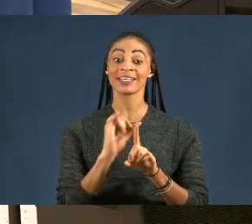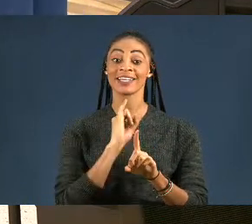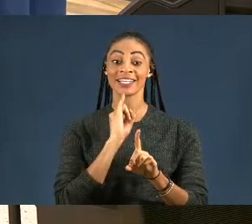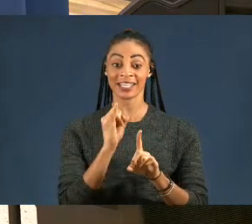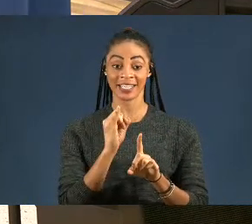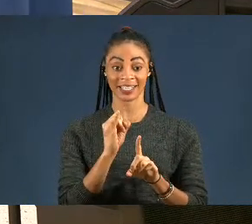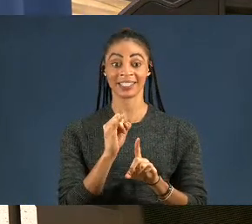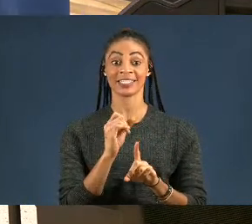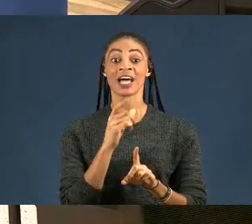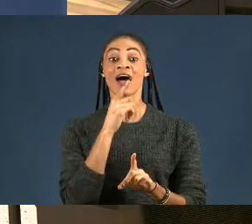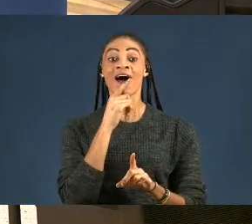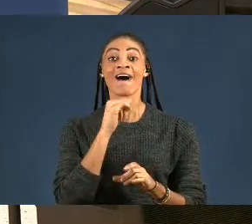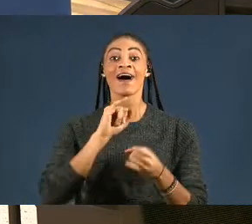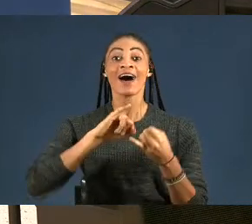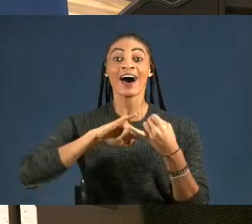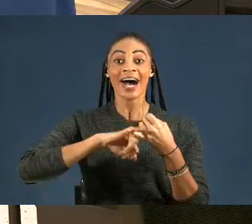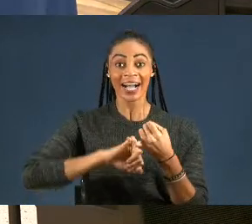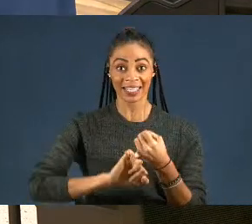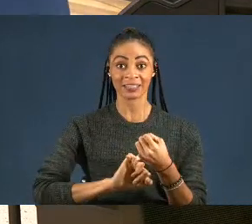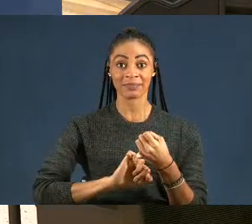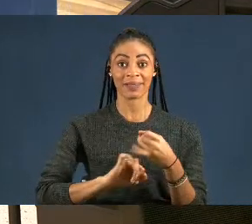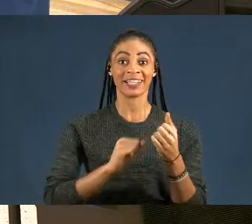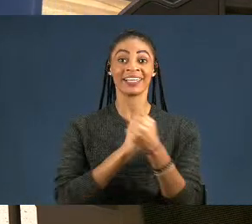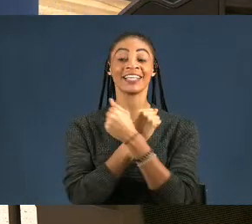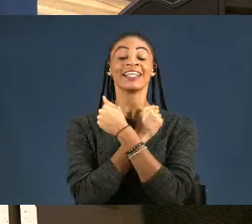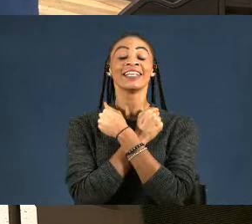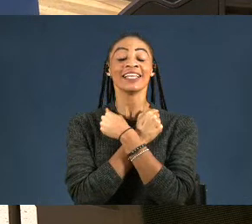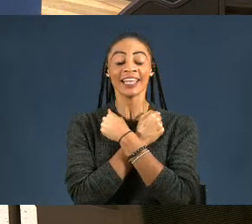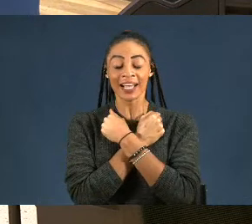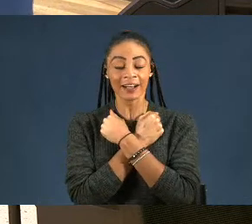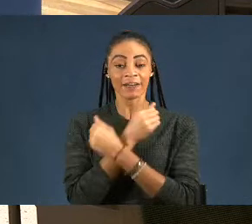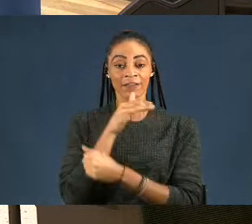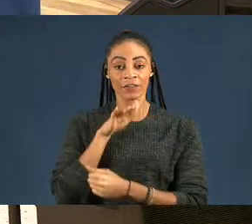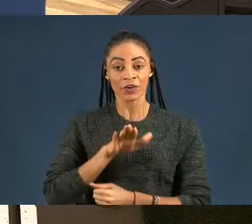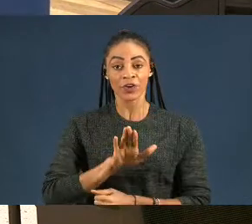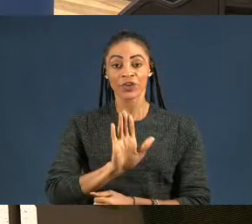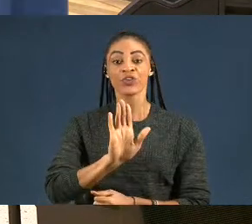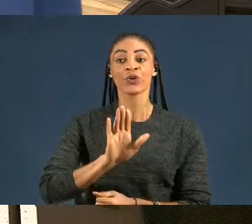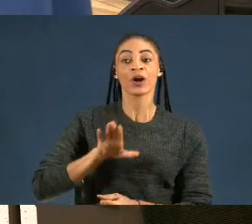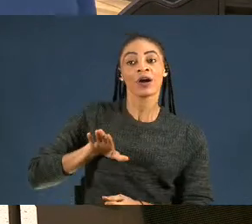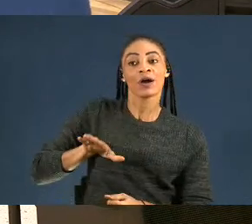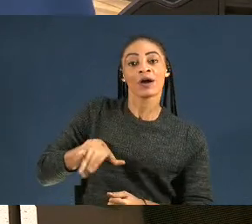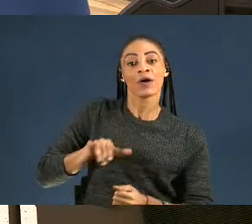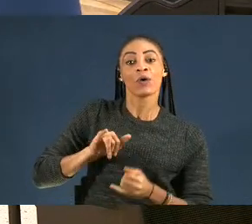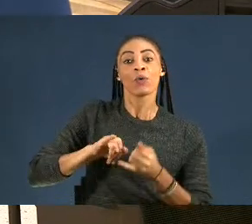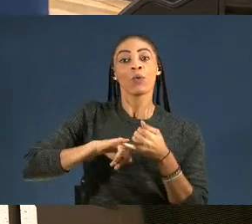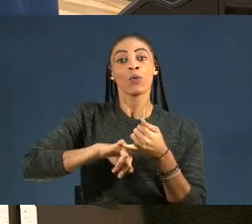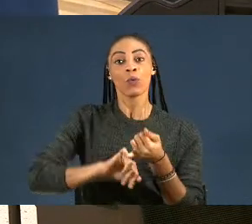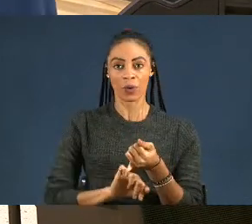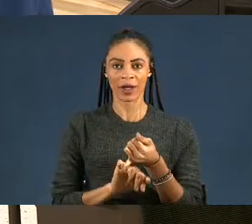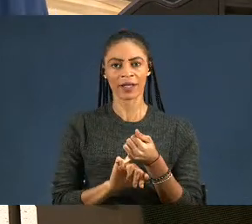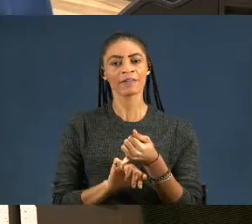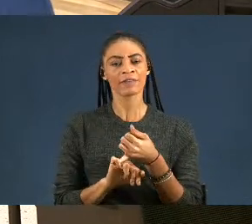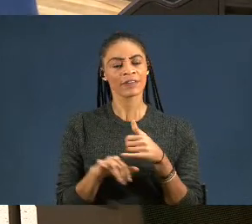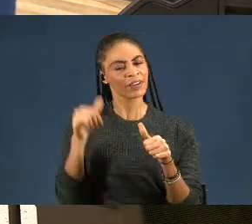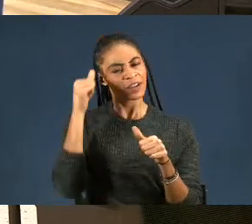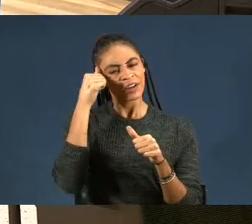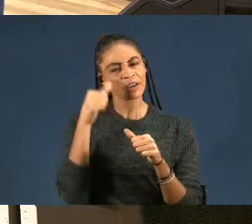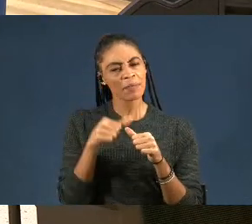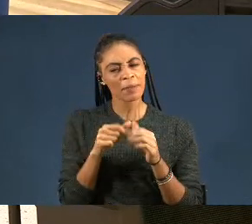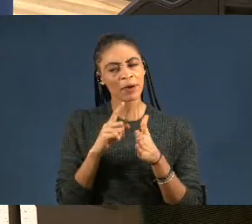husbands, love, agapao. Love your wife. Love your wife. You remember what I said about